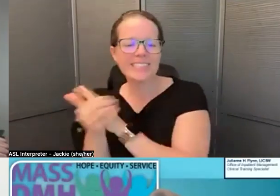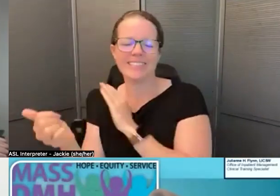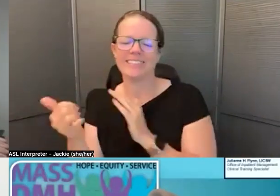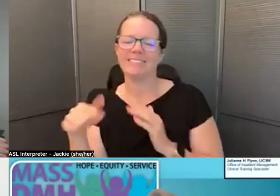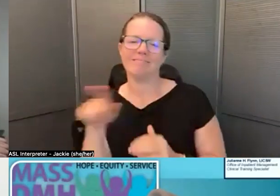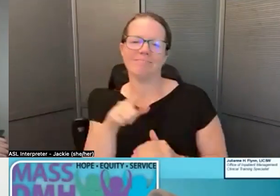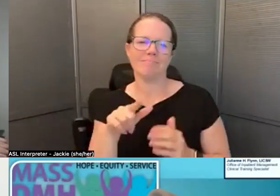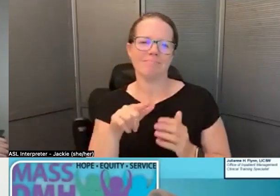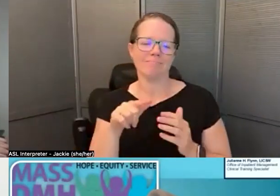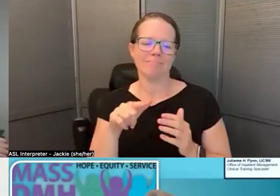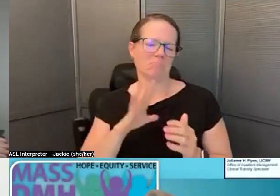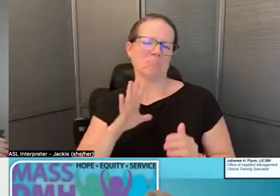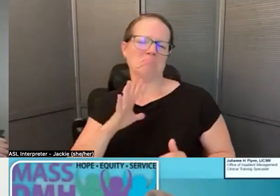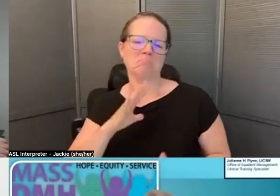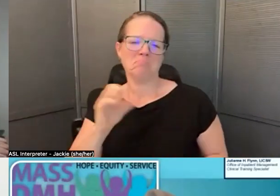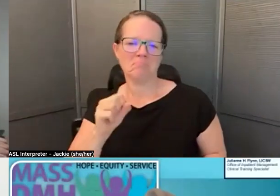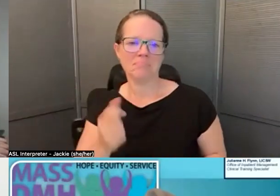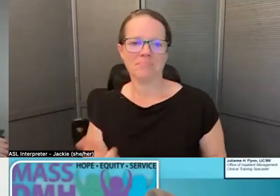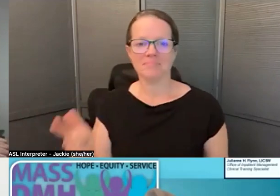Thanks so much, Kristen.